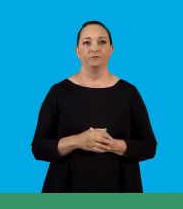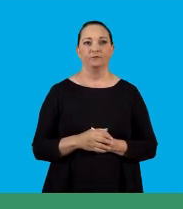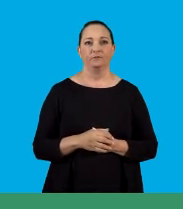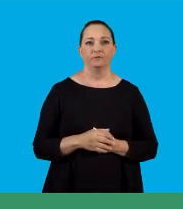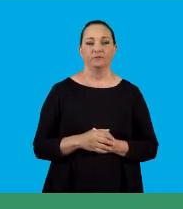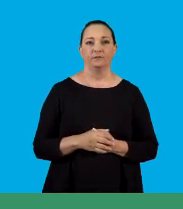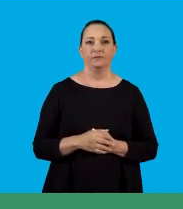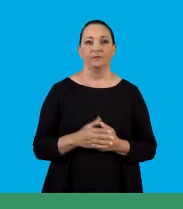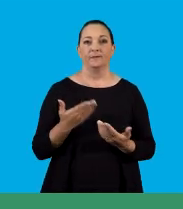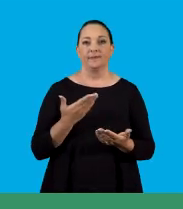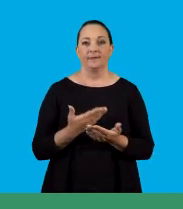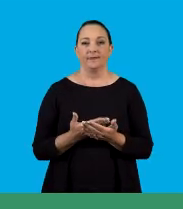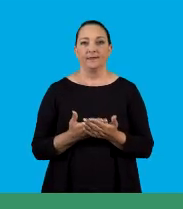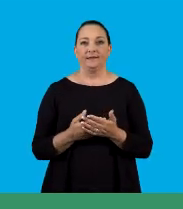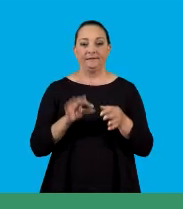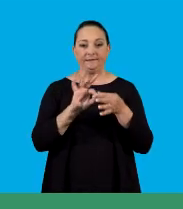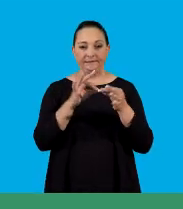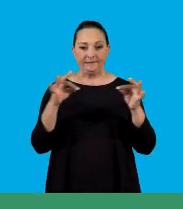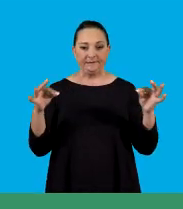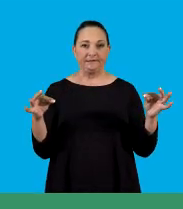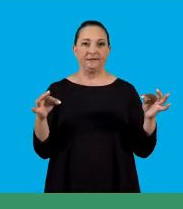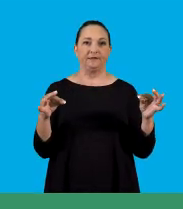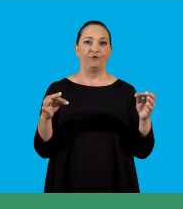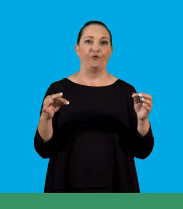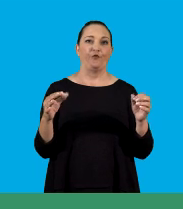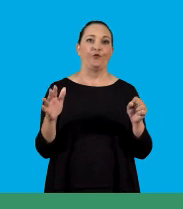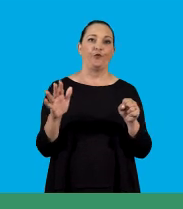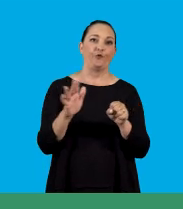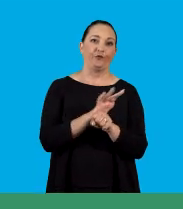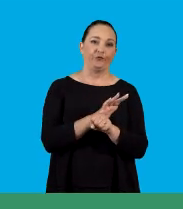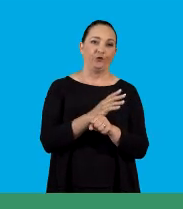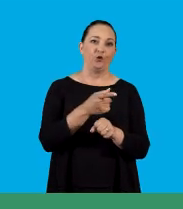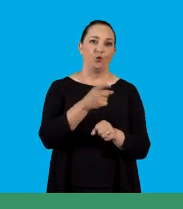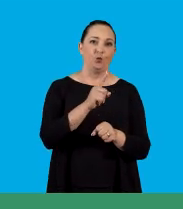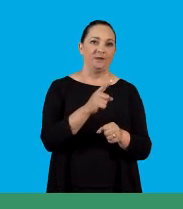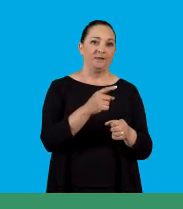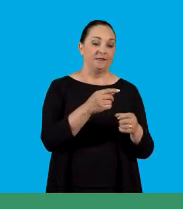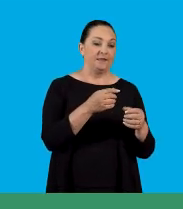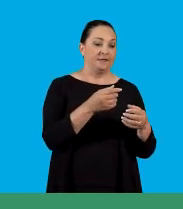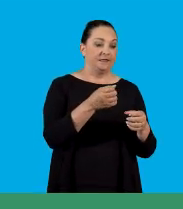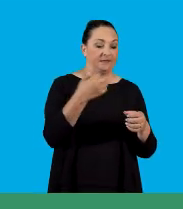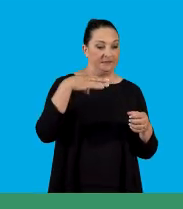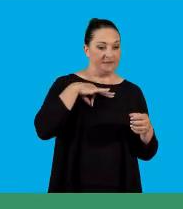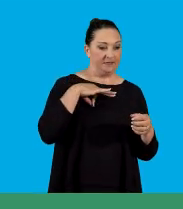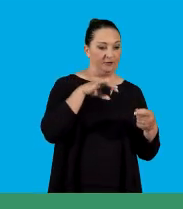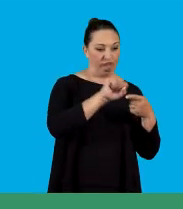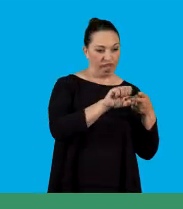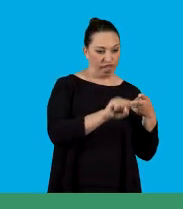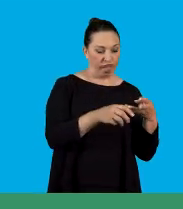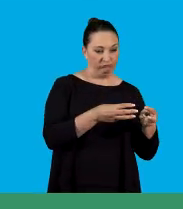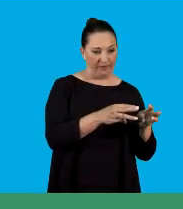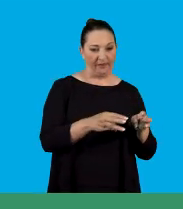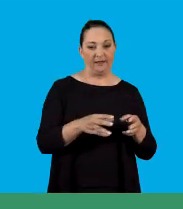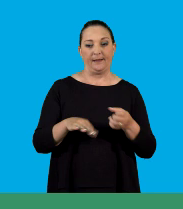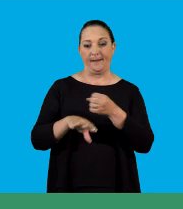failing to provide complete sentence when responding to the link between salary determination methods and the Basic